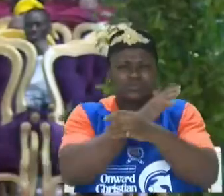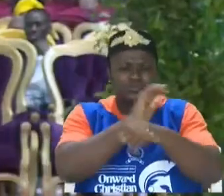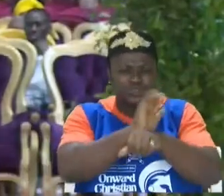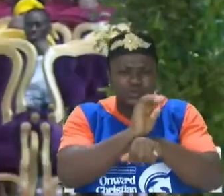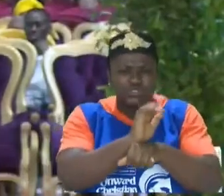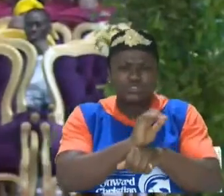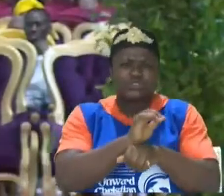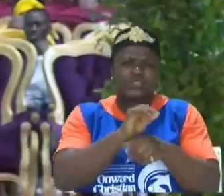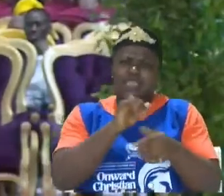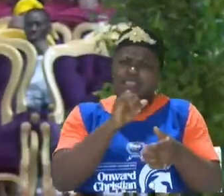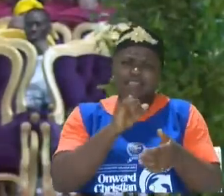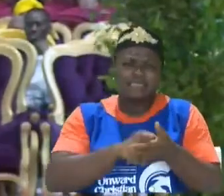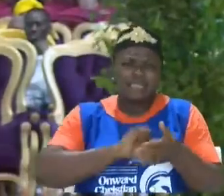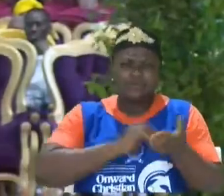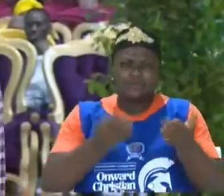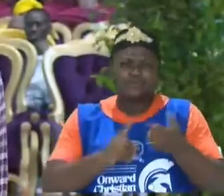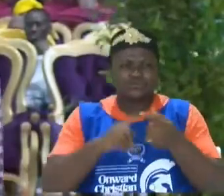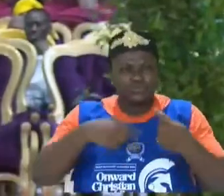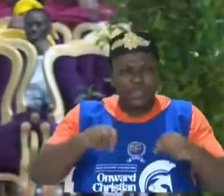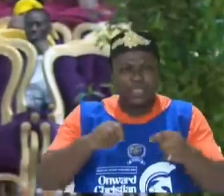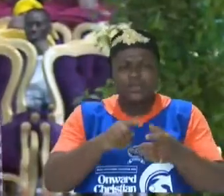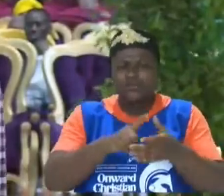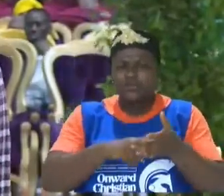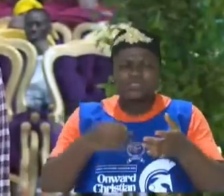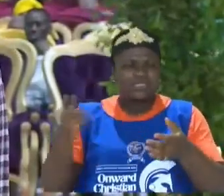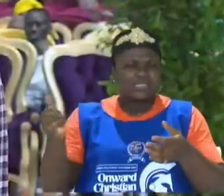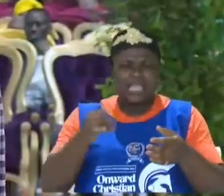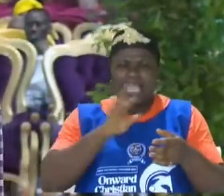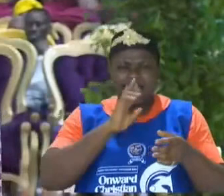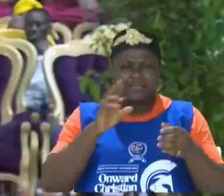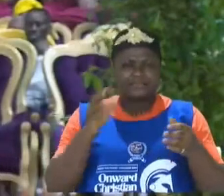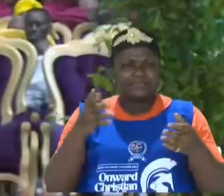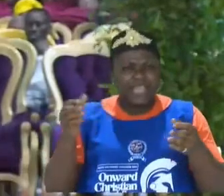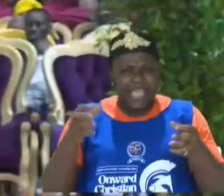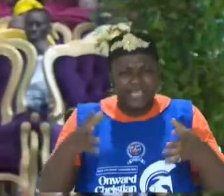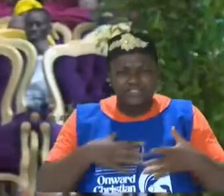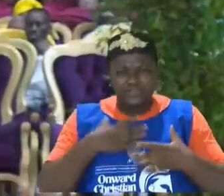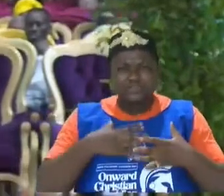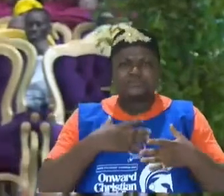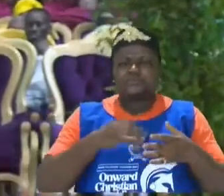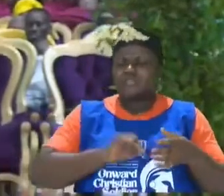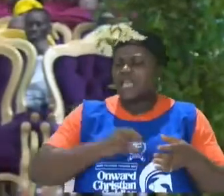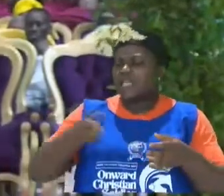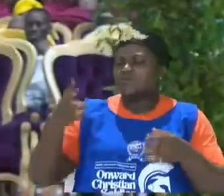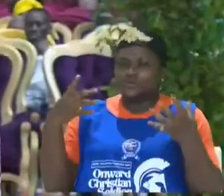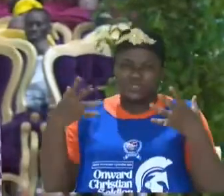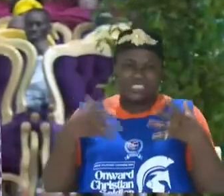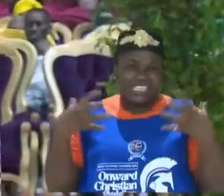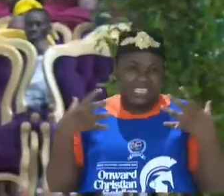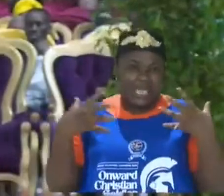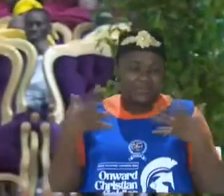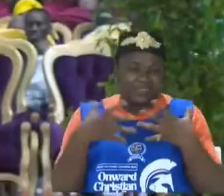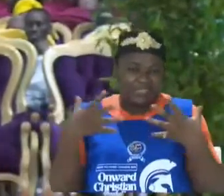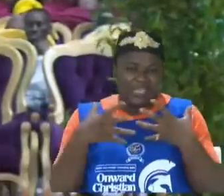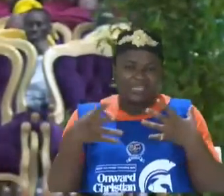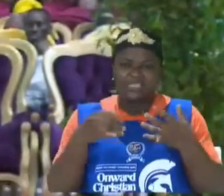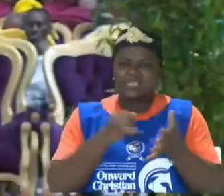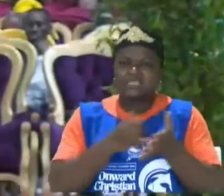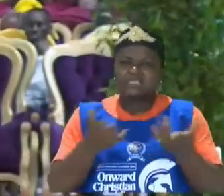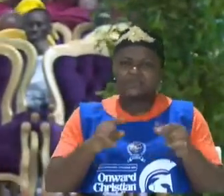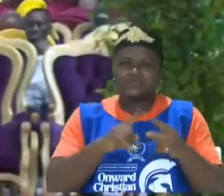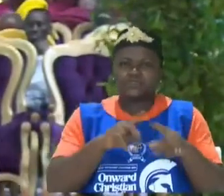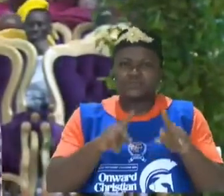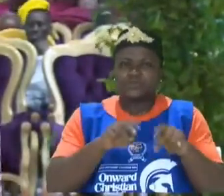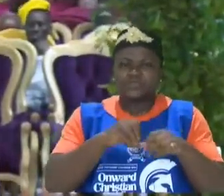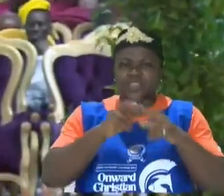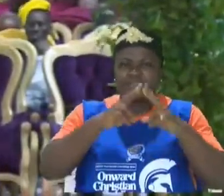you run mad. Somehow I was scared because it happened to people like that in the village then. They try